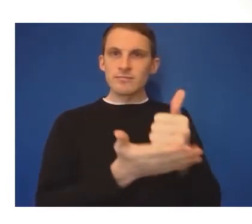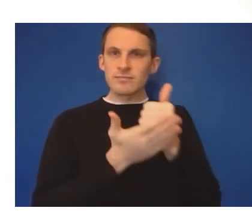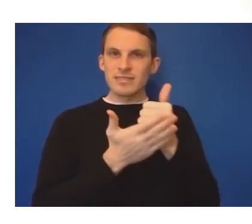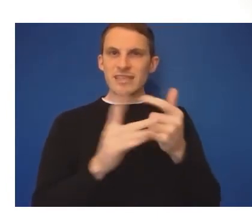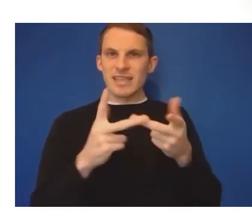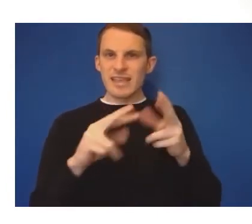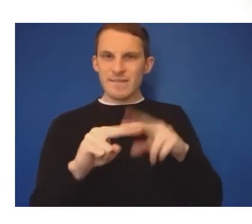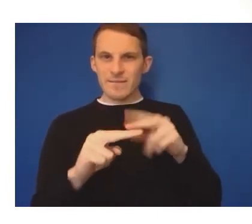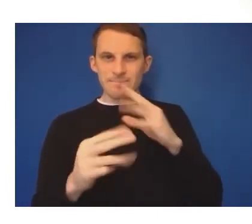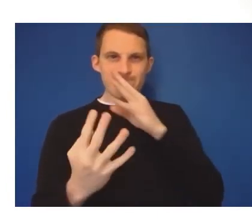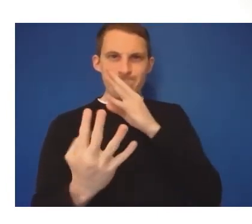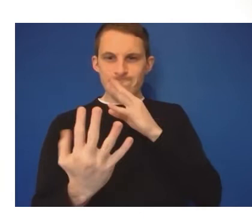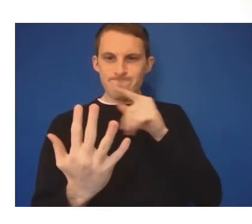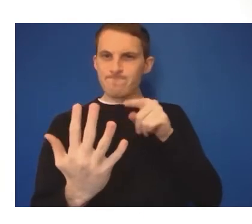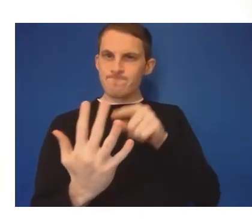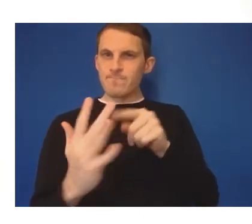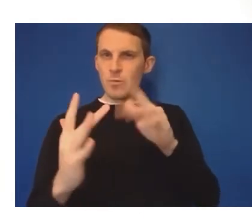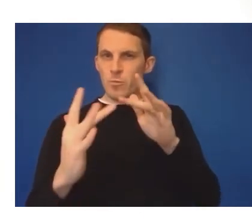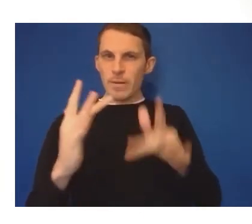not